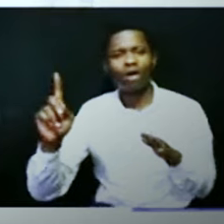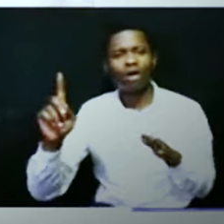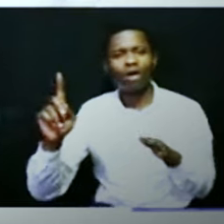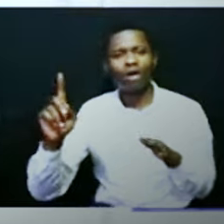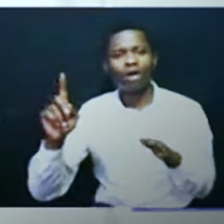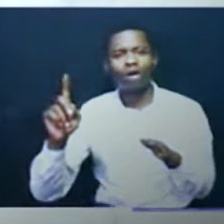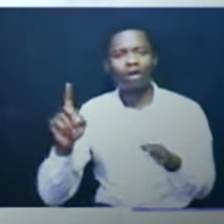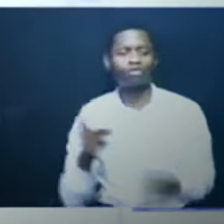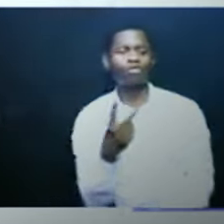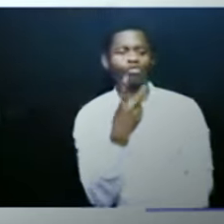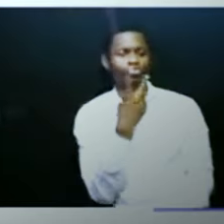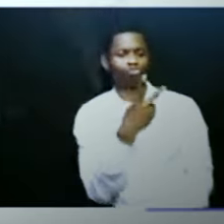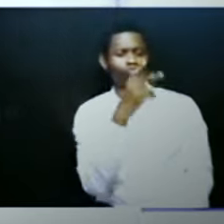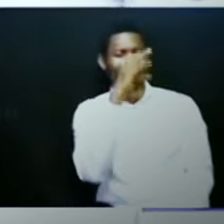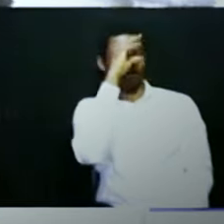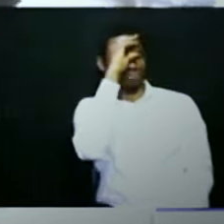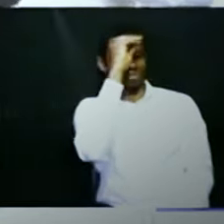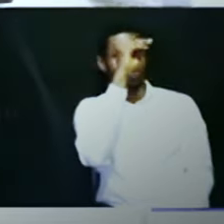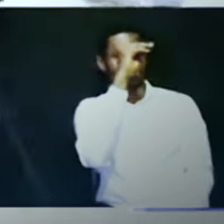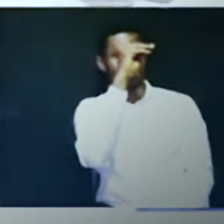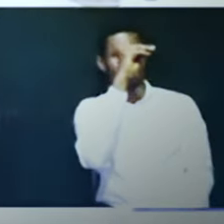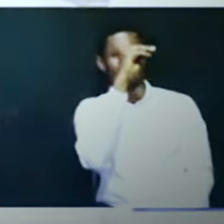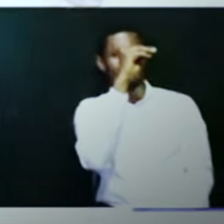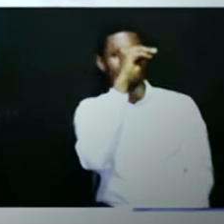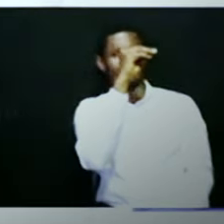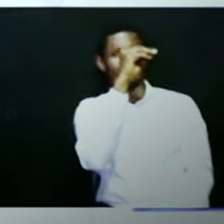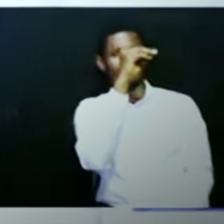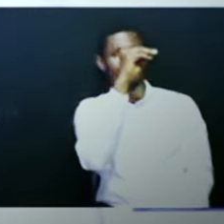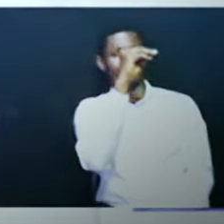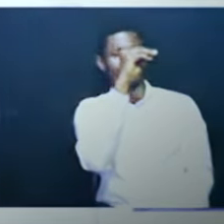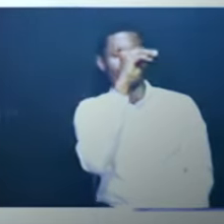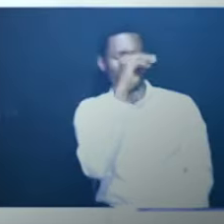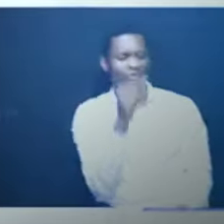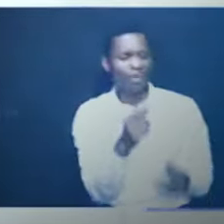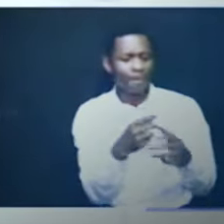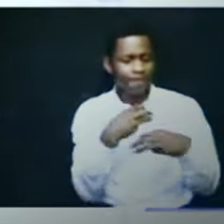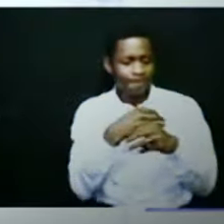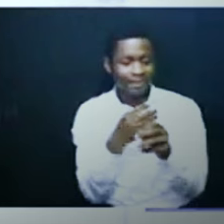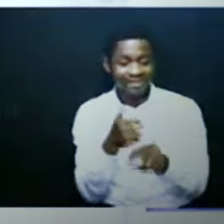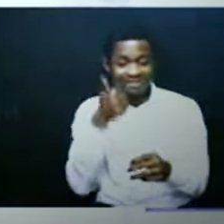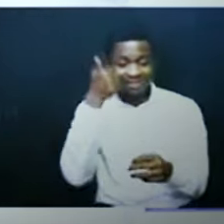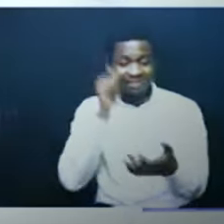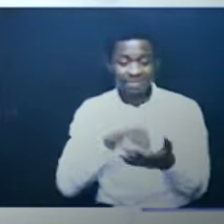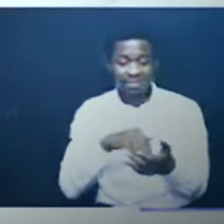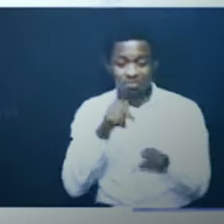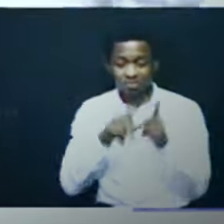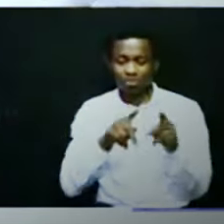Two men chase out 10,000 people.